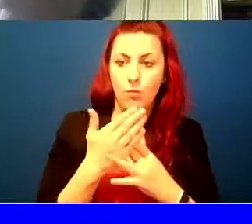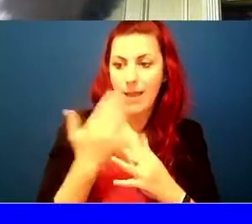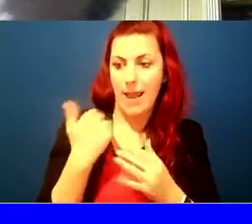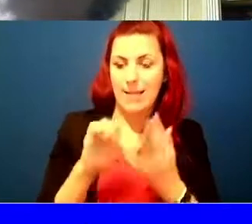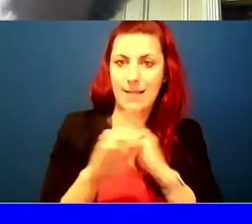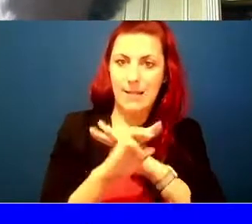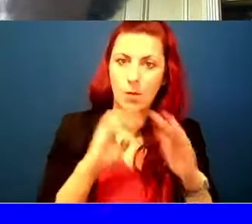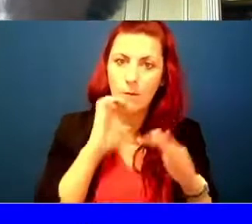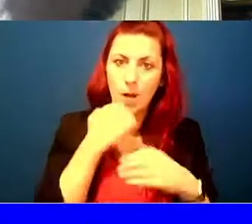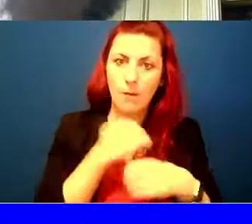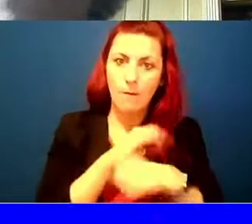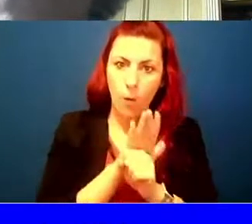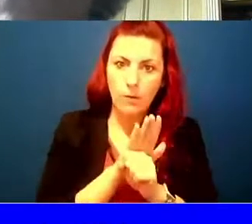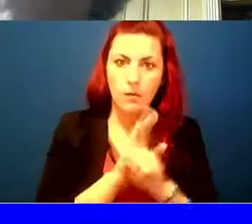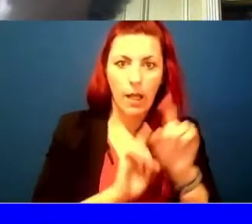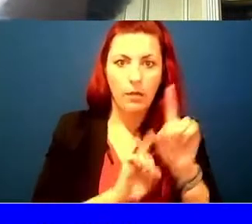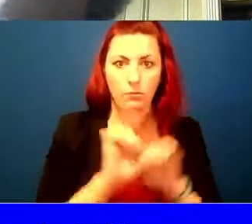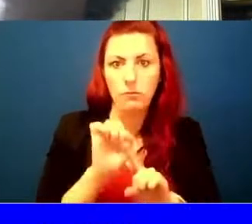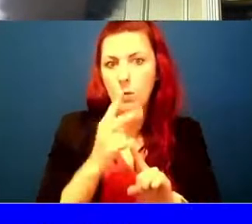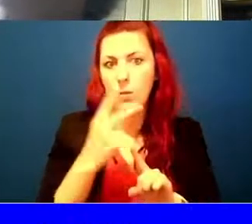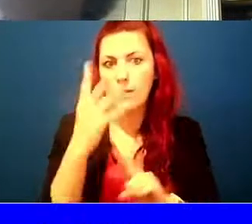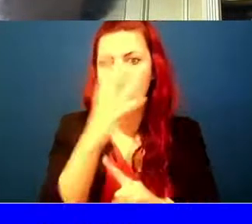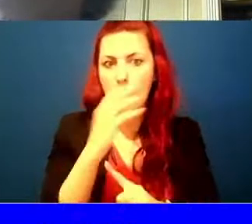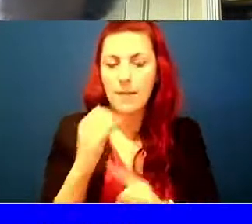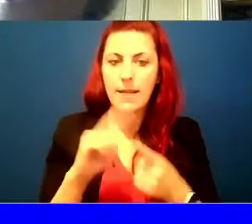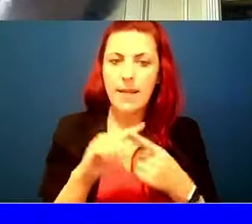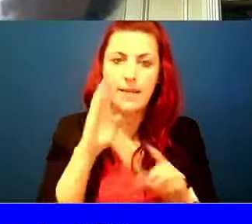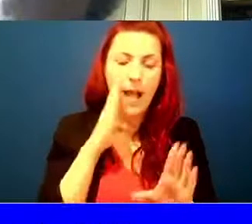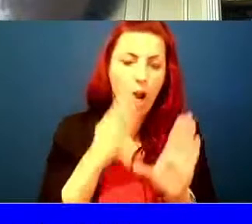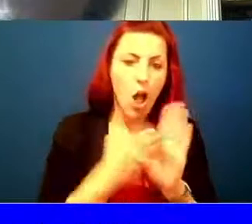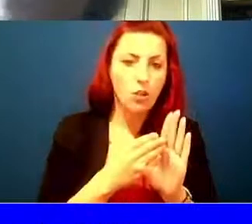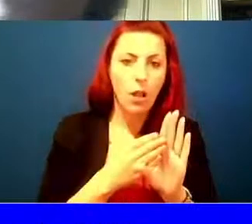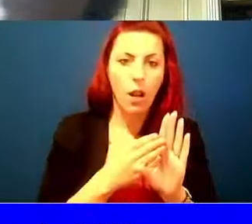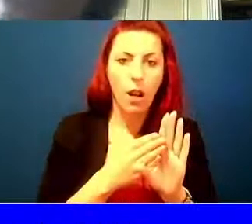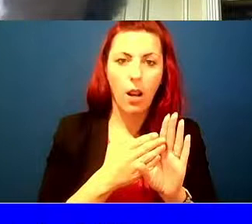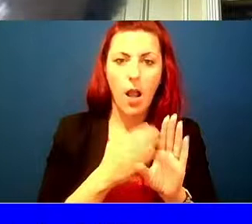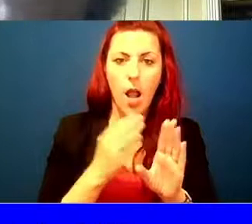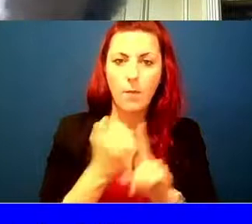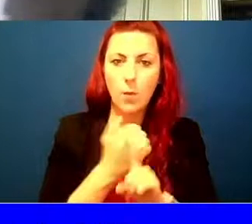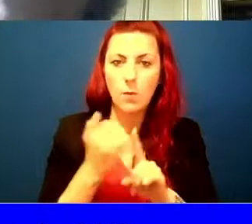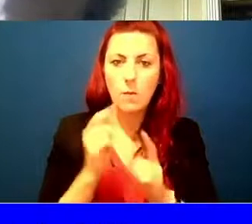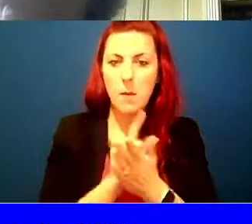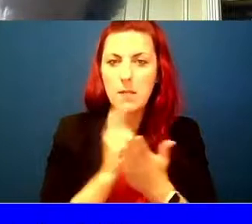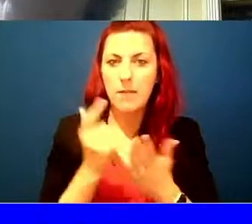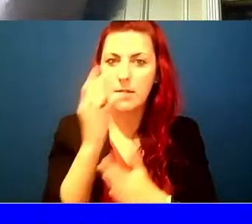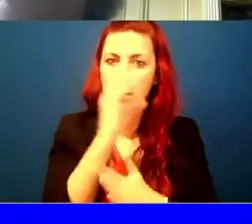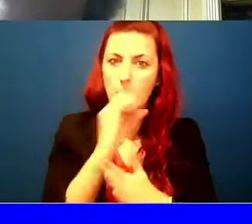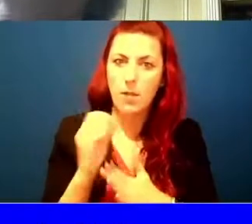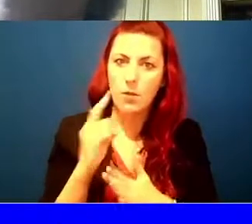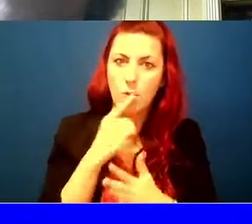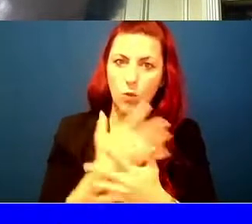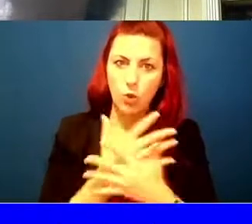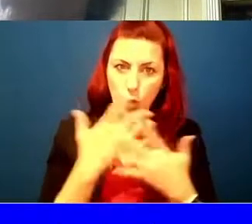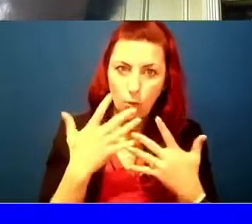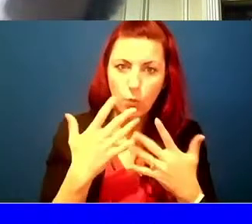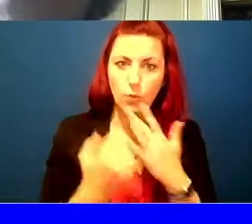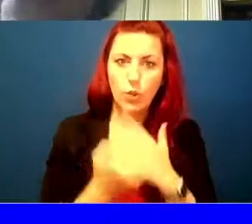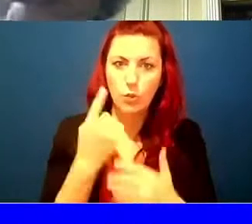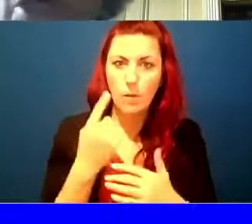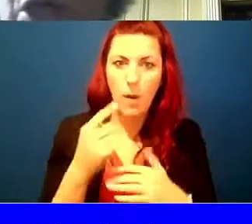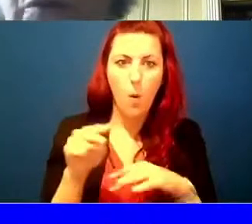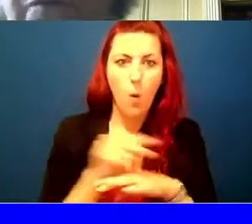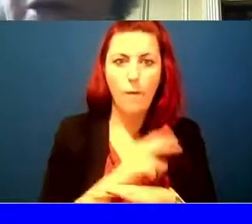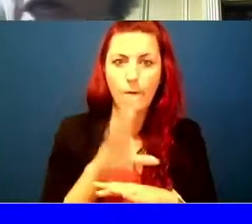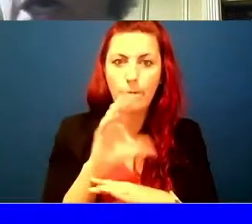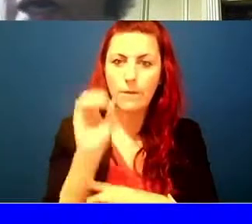which included undue influence, of course, controlled, is at 17%. But those who had experienced it previously was up over 50% in both